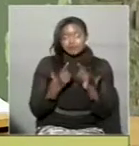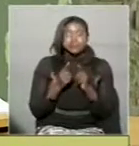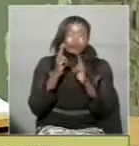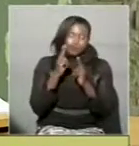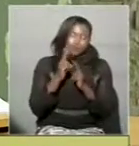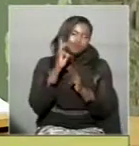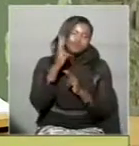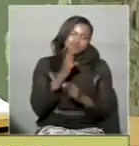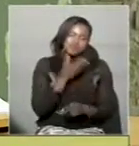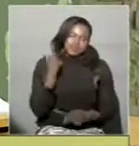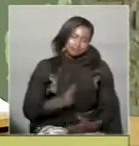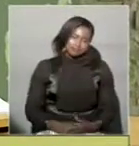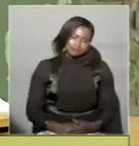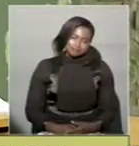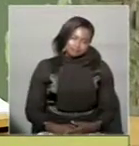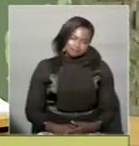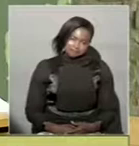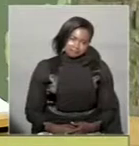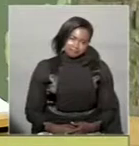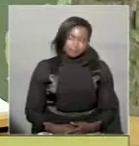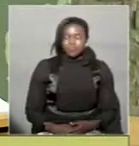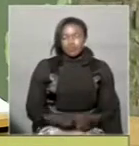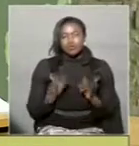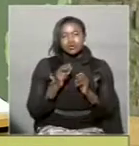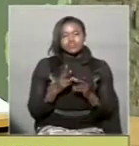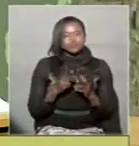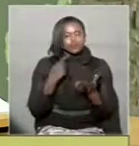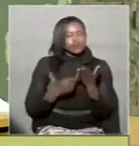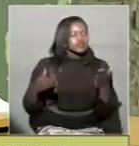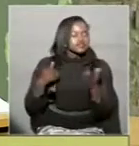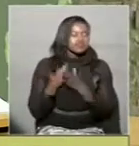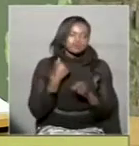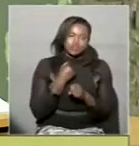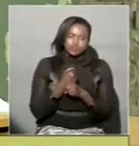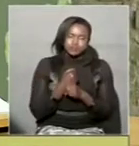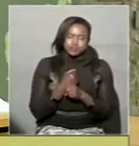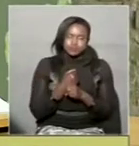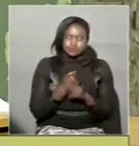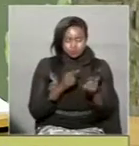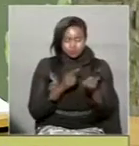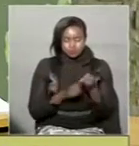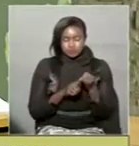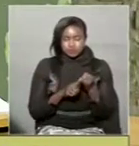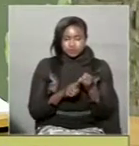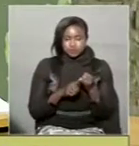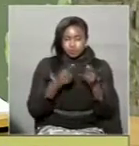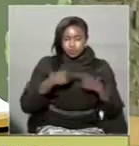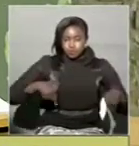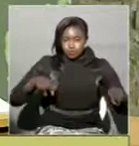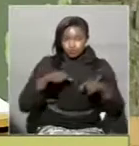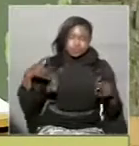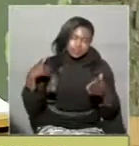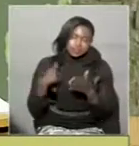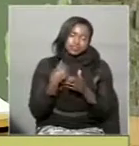better. Anyway, so what have we been doing? One, we have been working